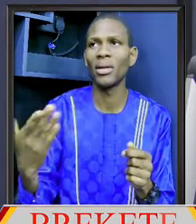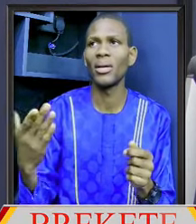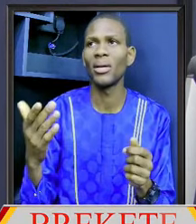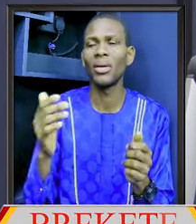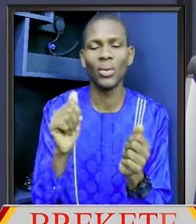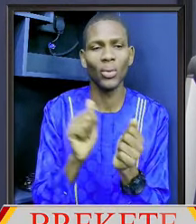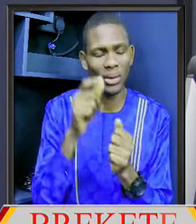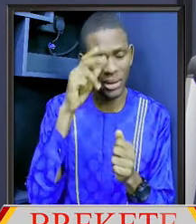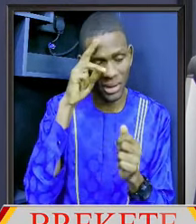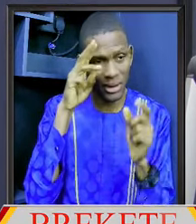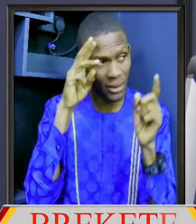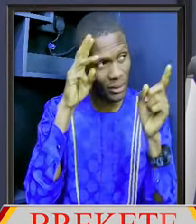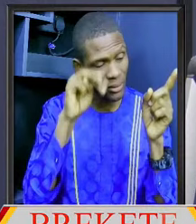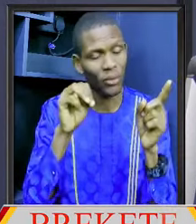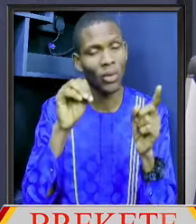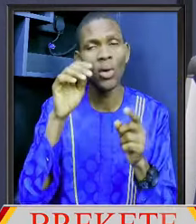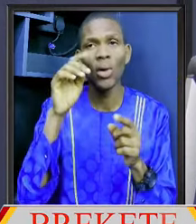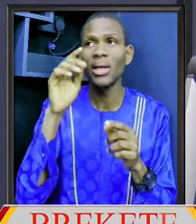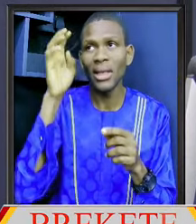I dey remember